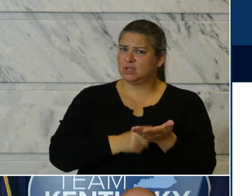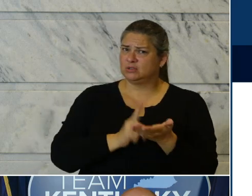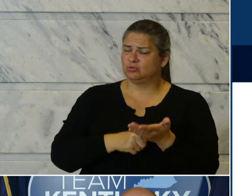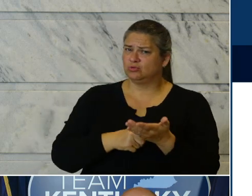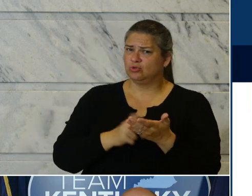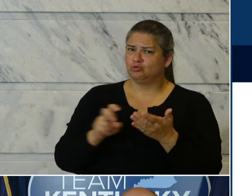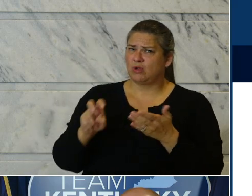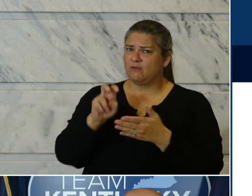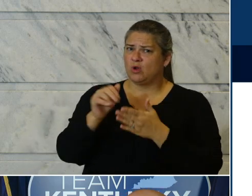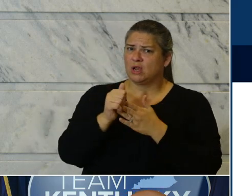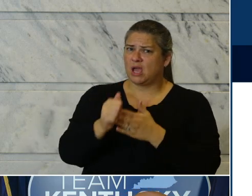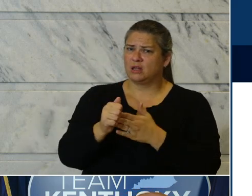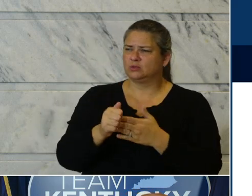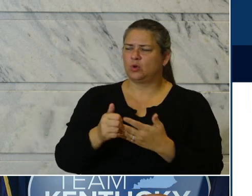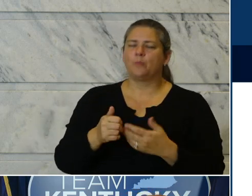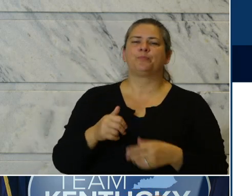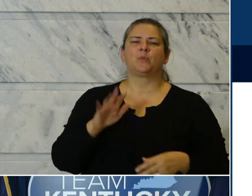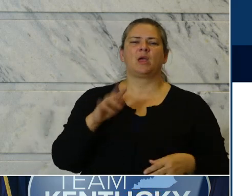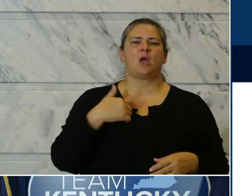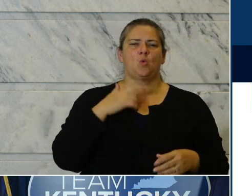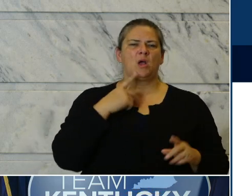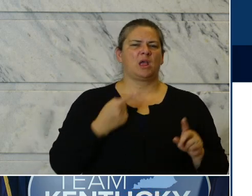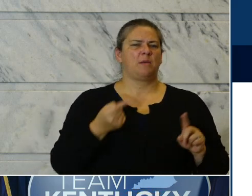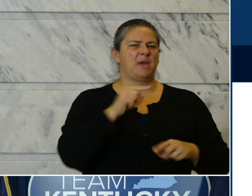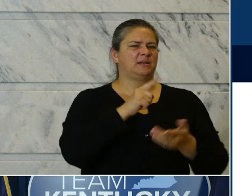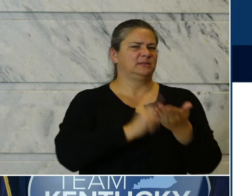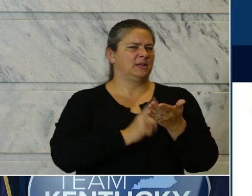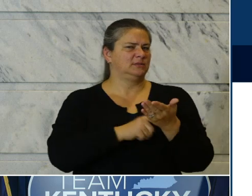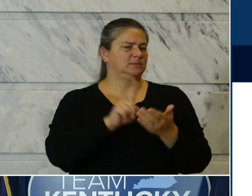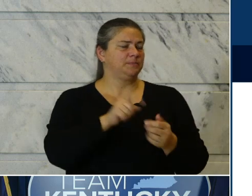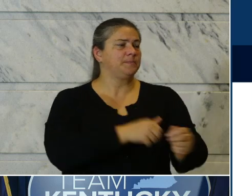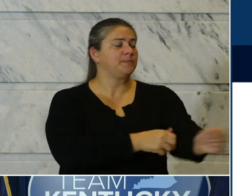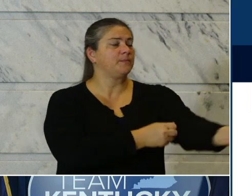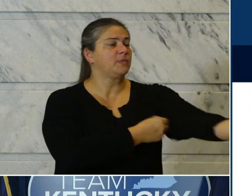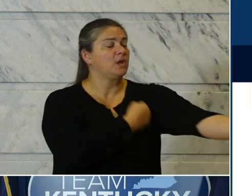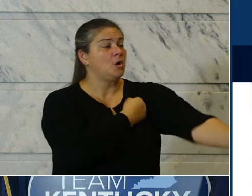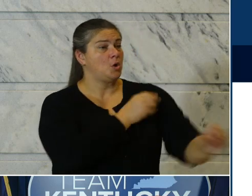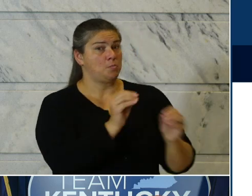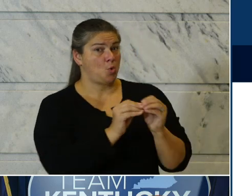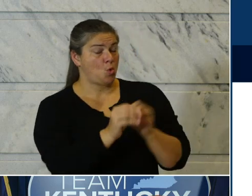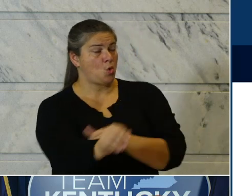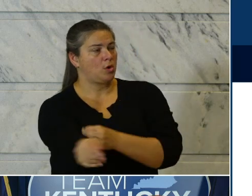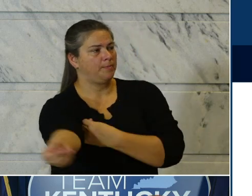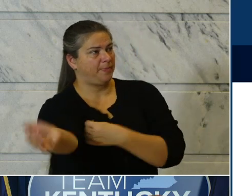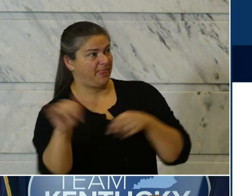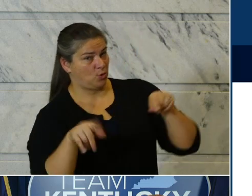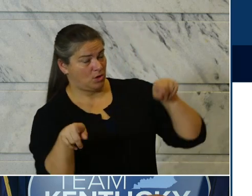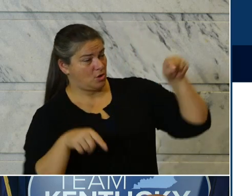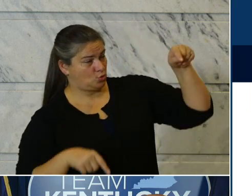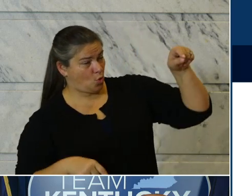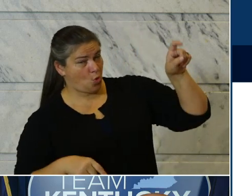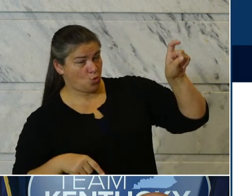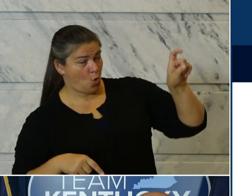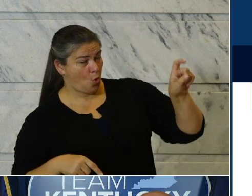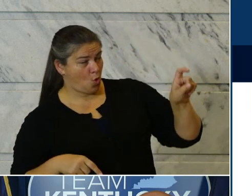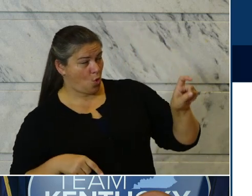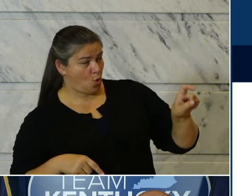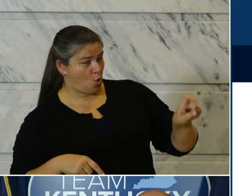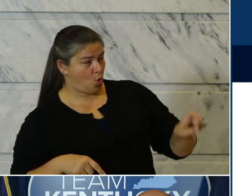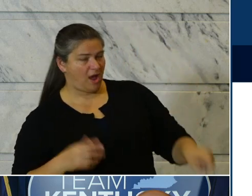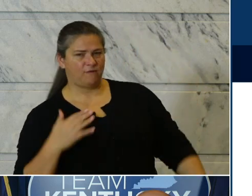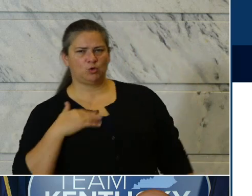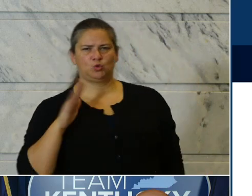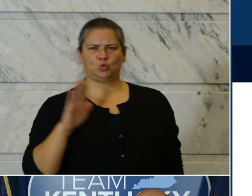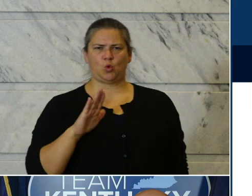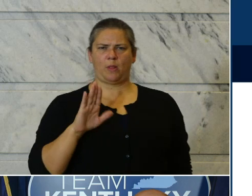guidance? No. Okay, so I'll come back to that in just a second. If you go down further, there's the school box, and I'm